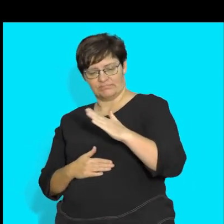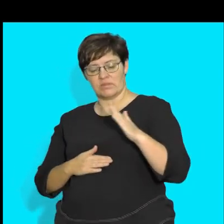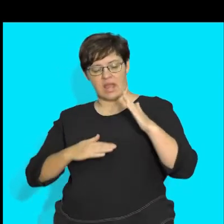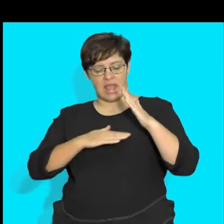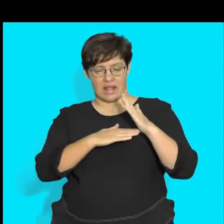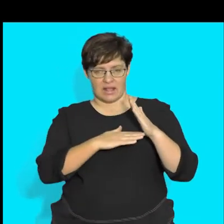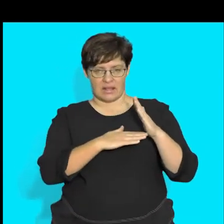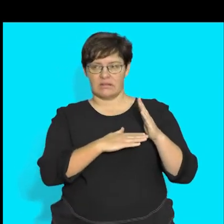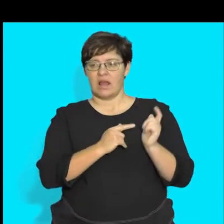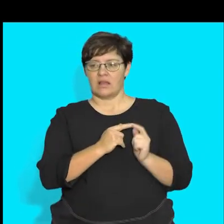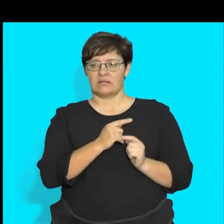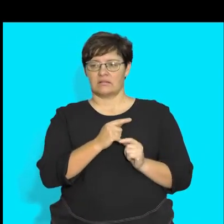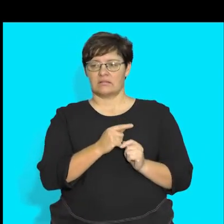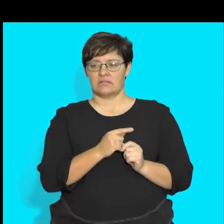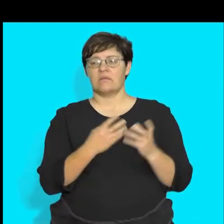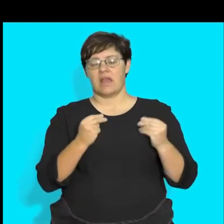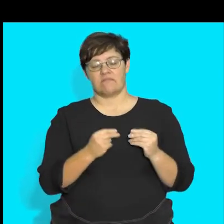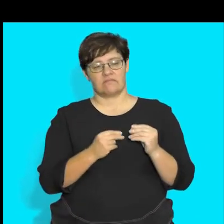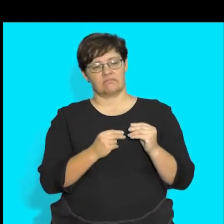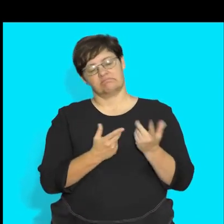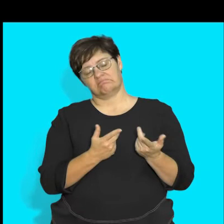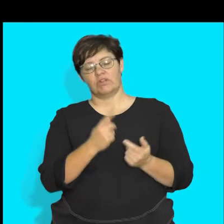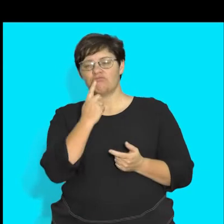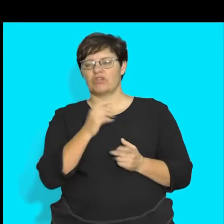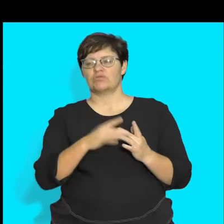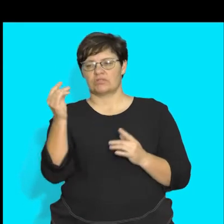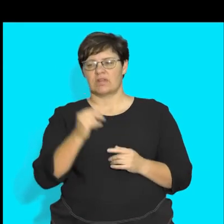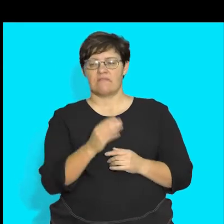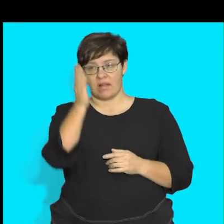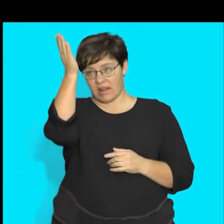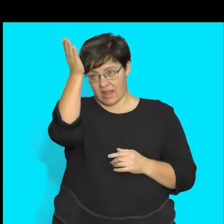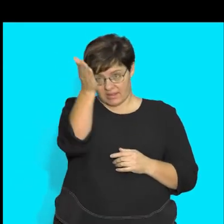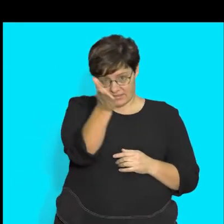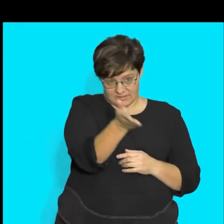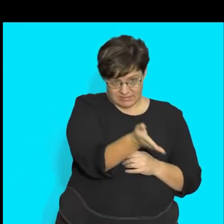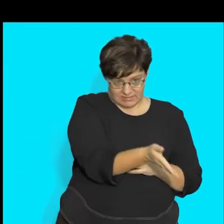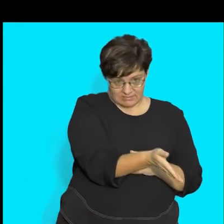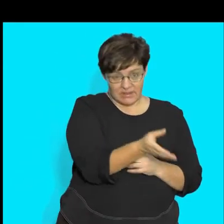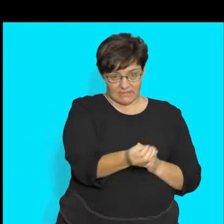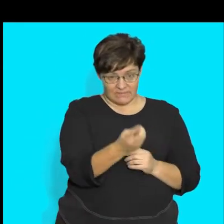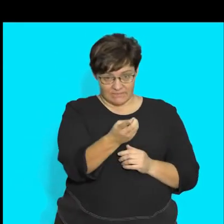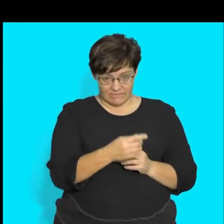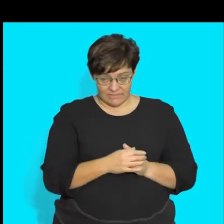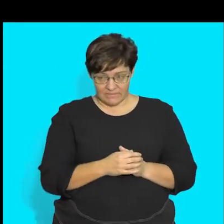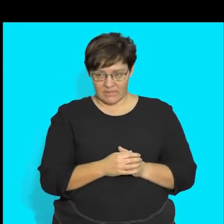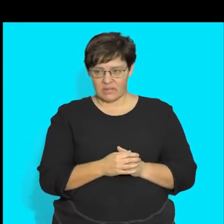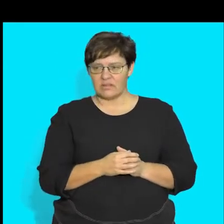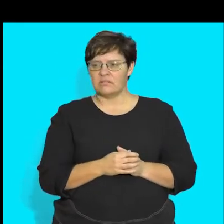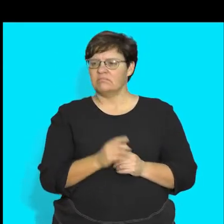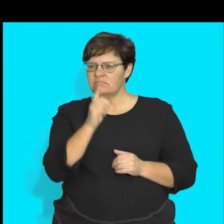line. So here I can see, let me choose red. Here we can see a line, all right? Here I can see the